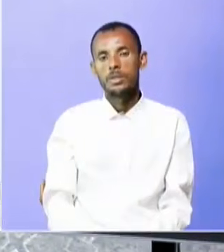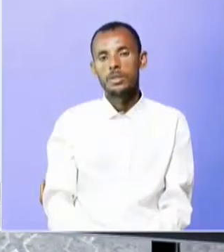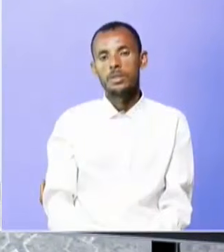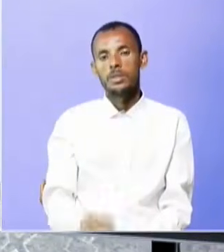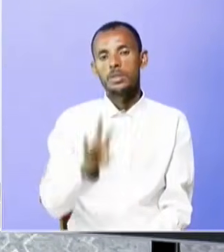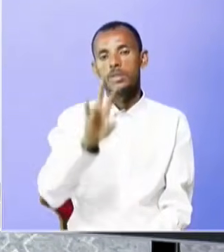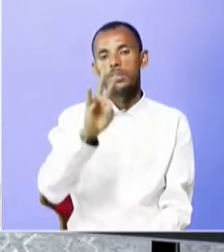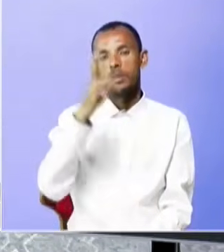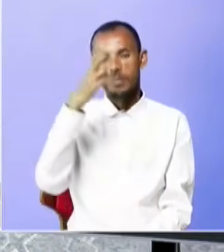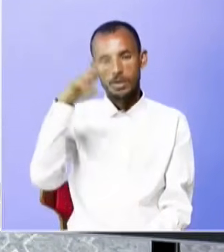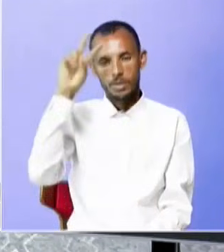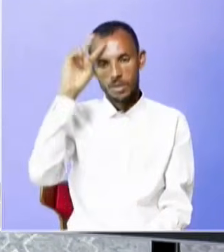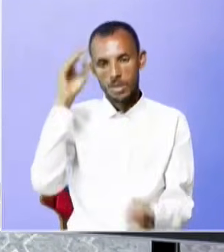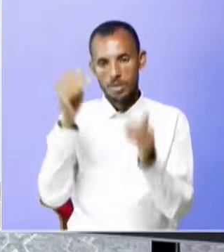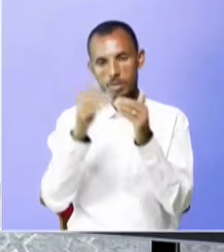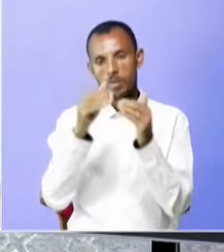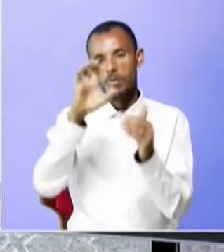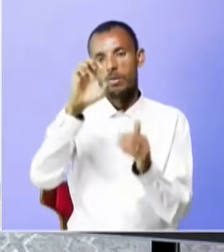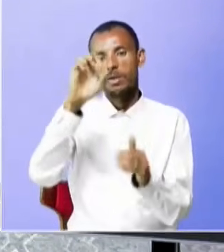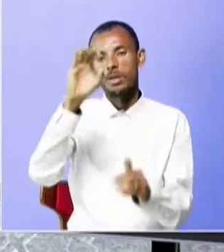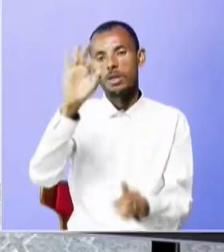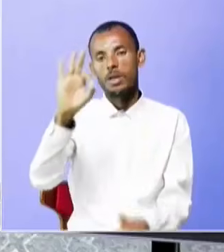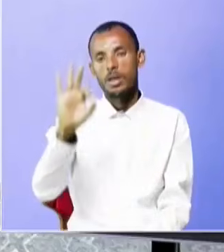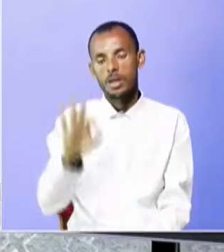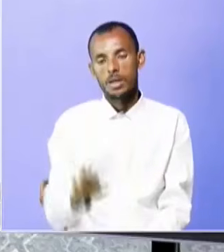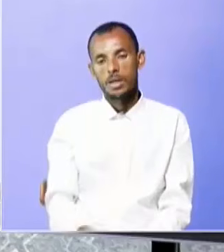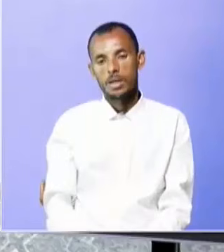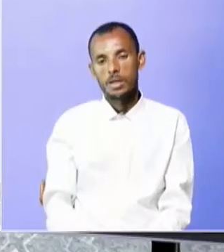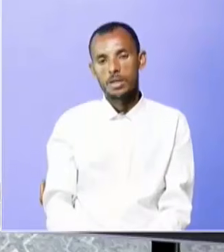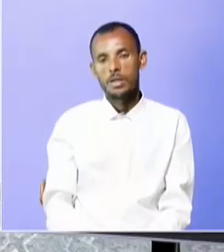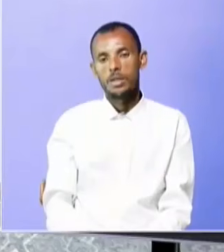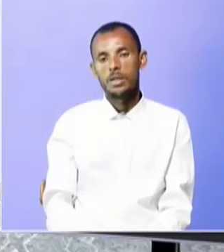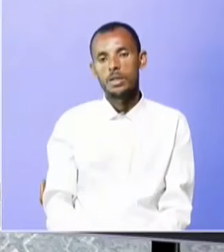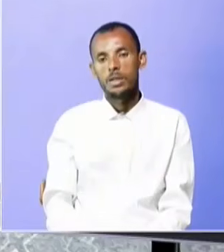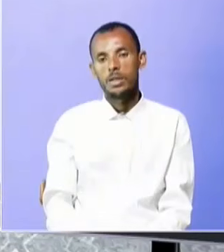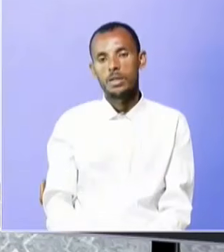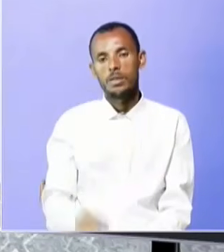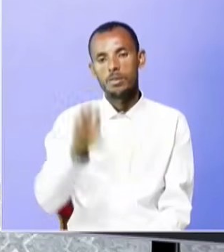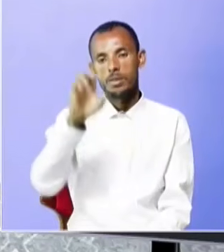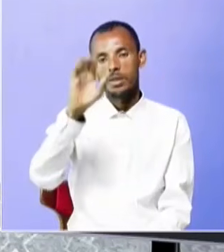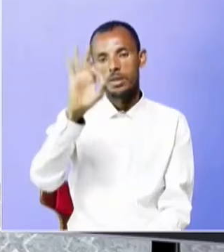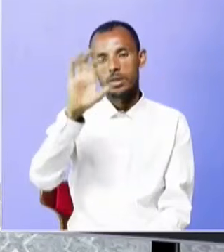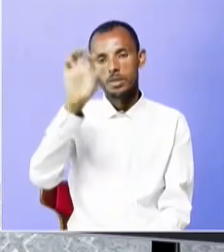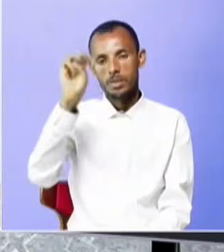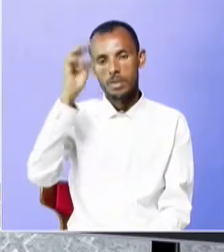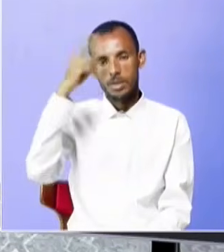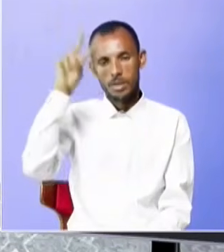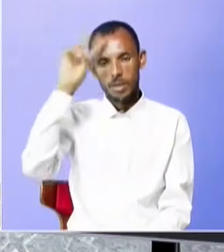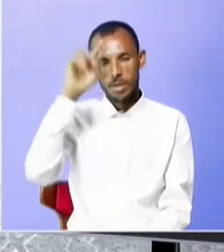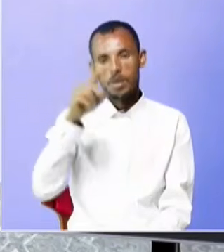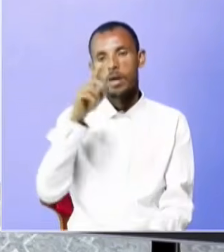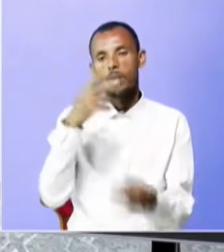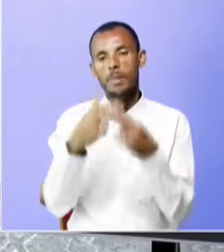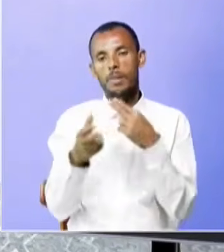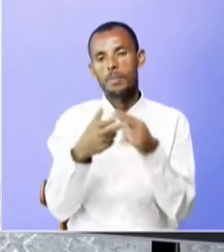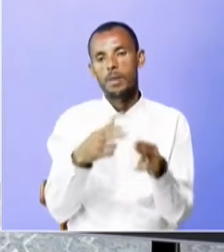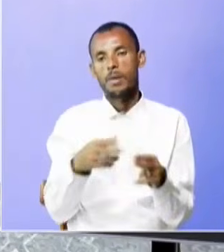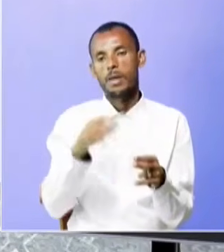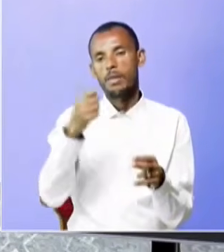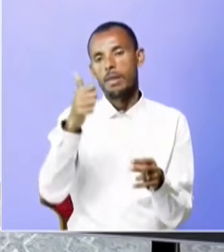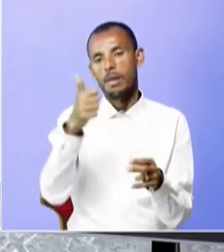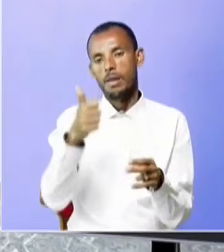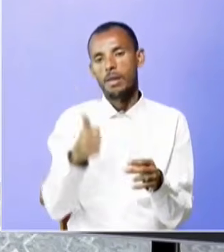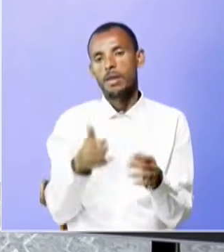7 square is 49. Okay, 49 centimeter square. You can multiply it by 10.